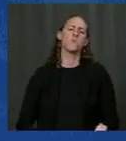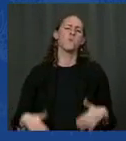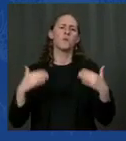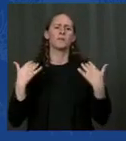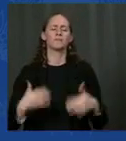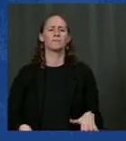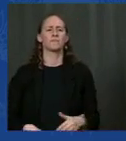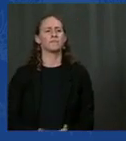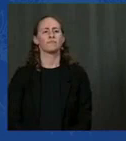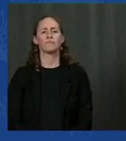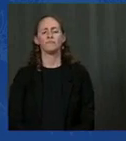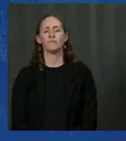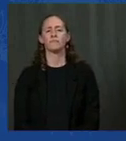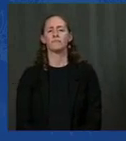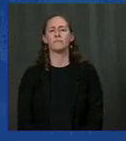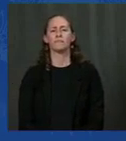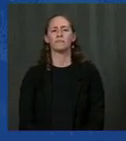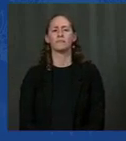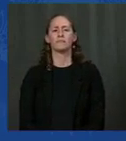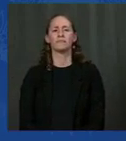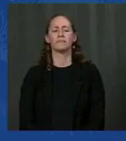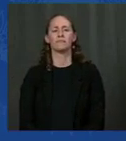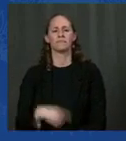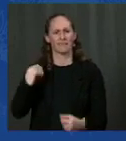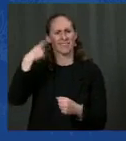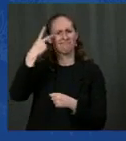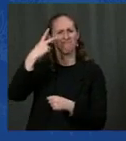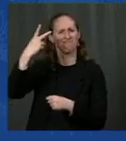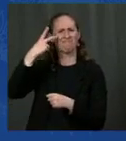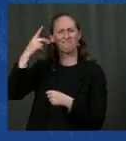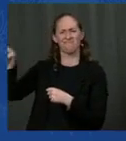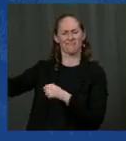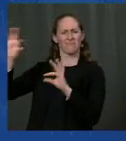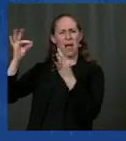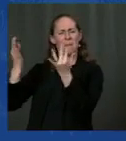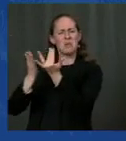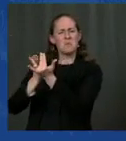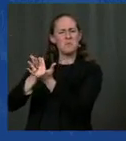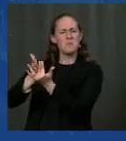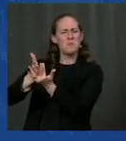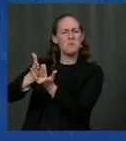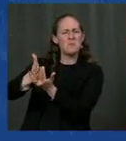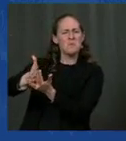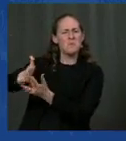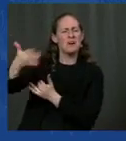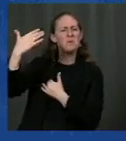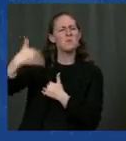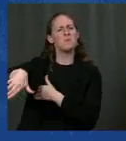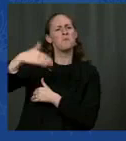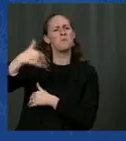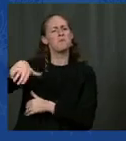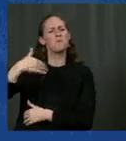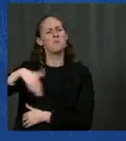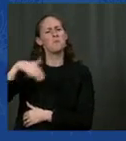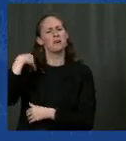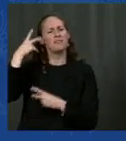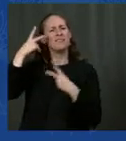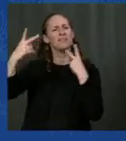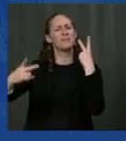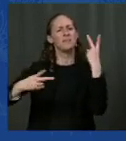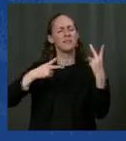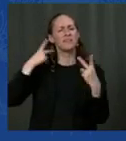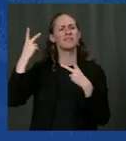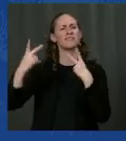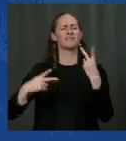and caregivers. We see it in the strain on their families when they're not there. We see it in the grief borne by